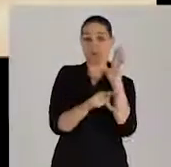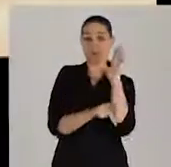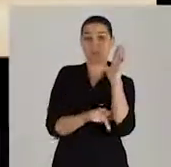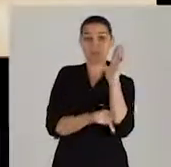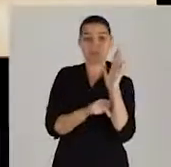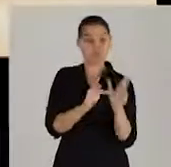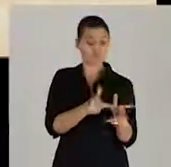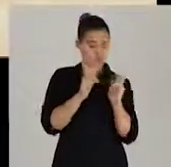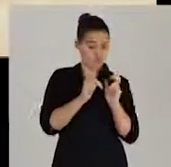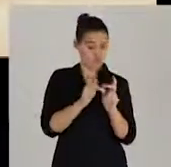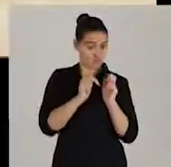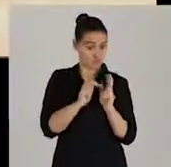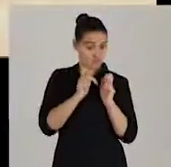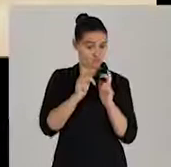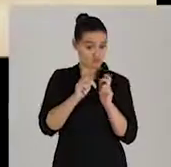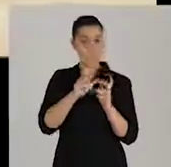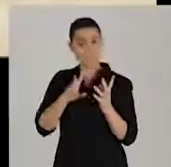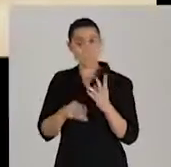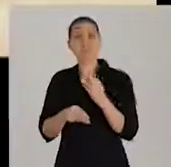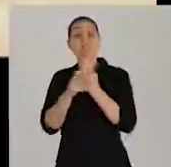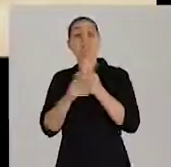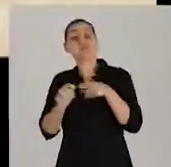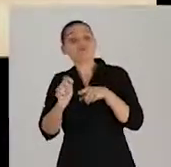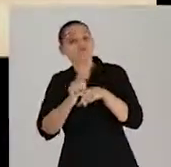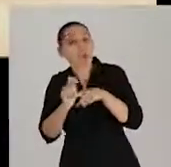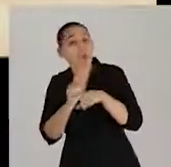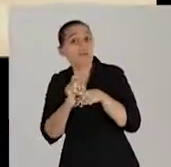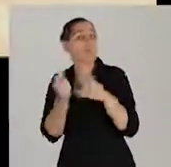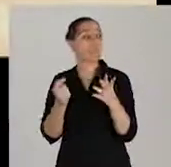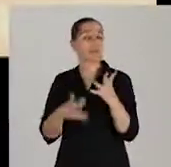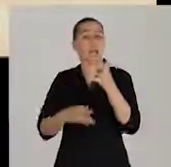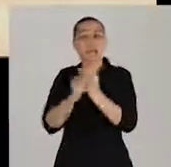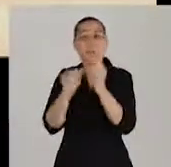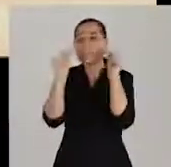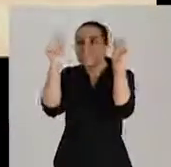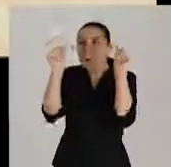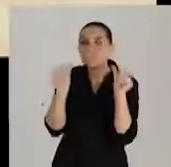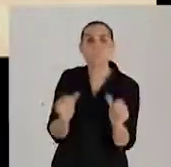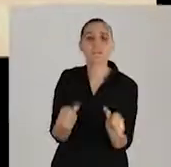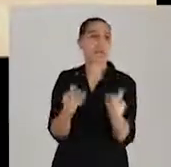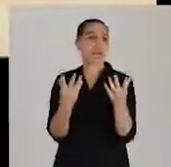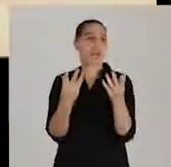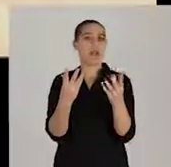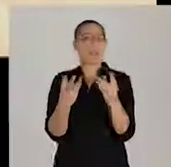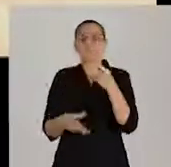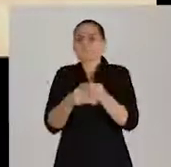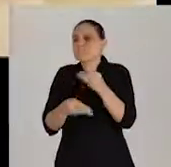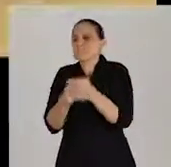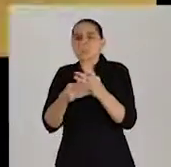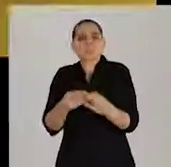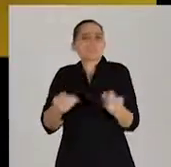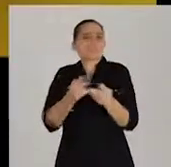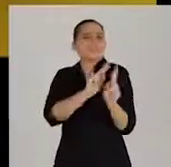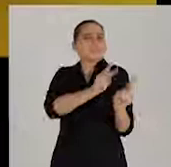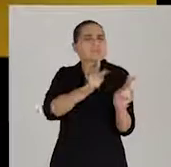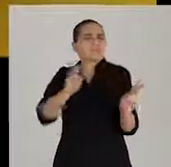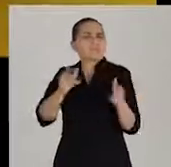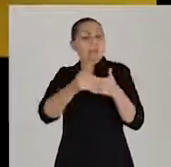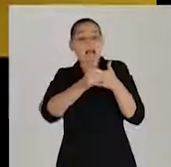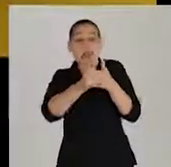video as a supplement to training you've already received, along with other training materials, including the